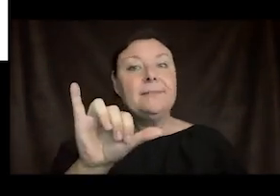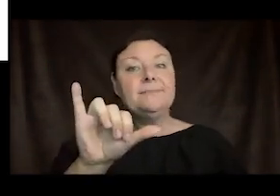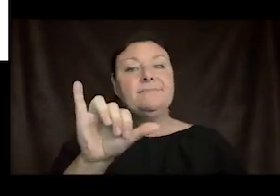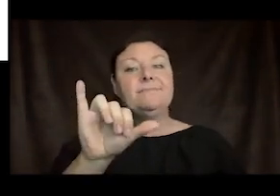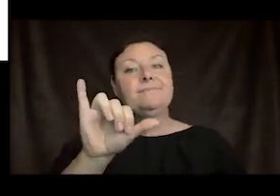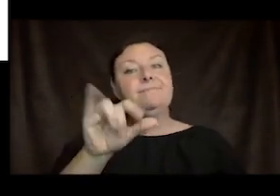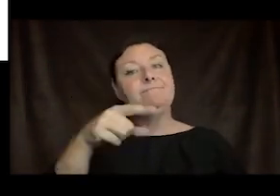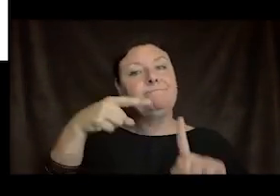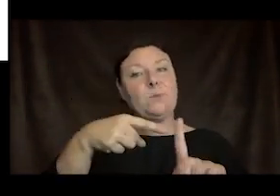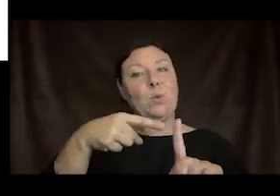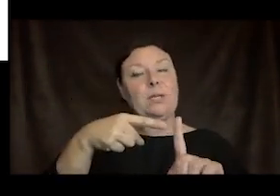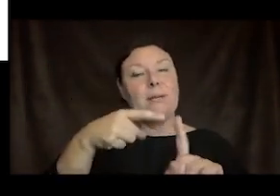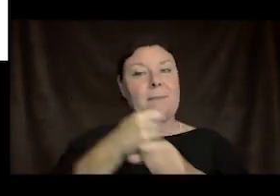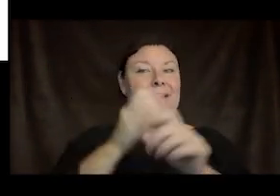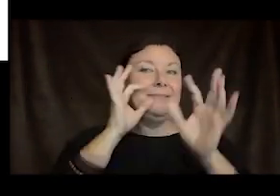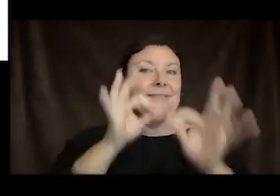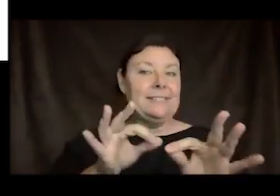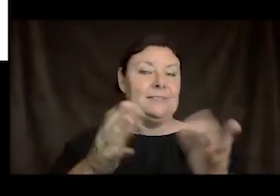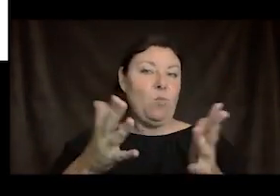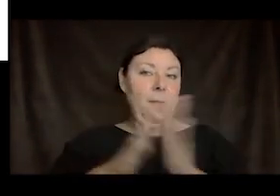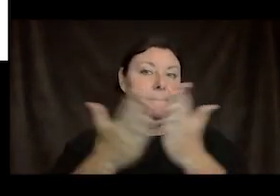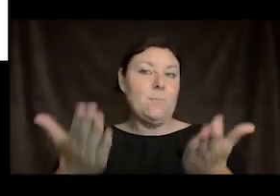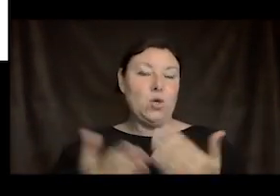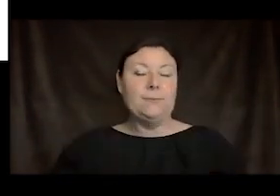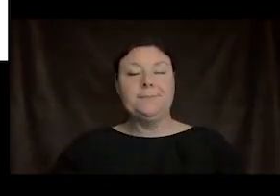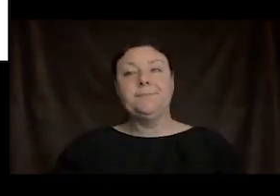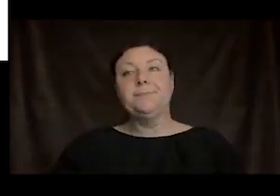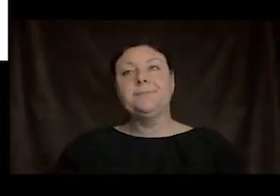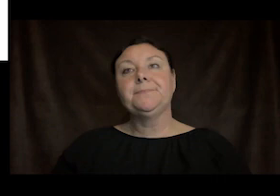to making whatever that choice is.